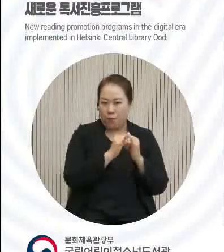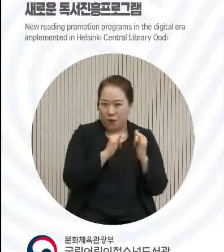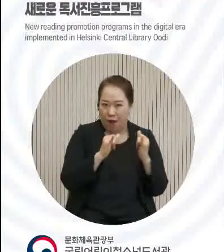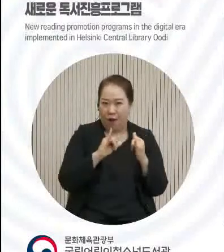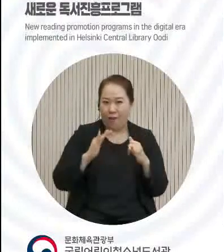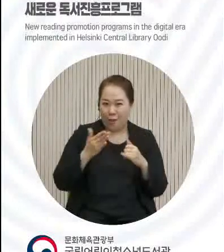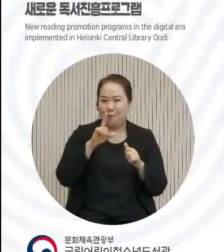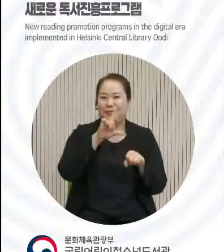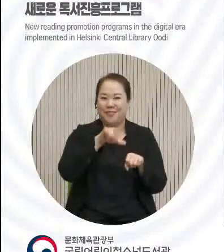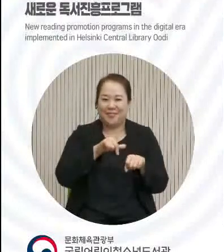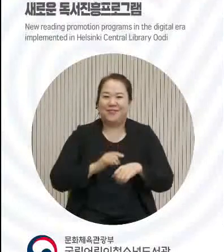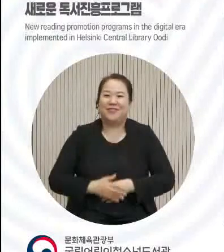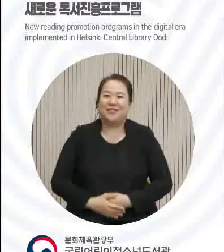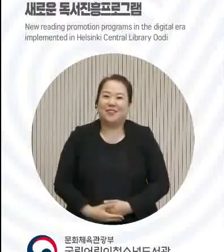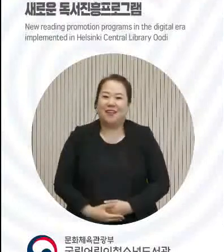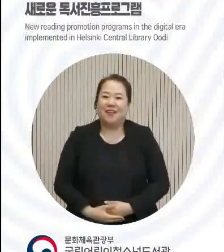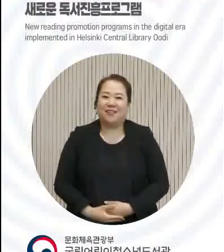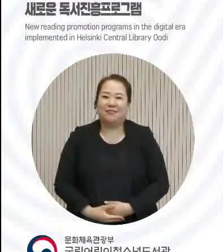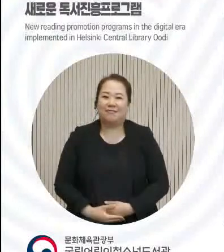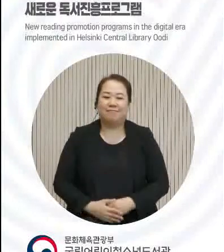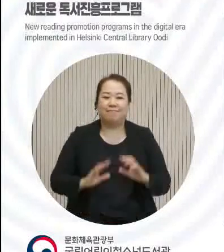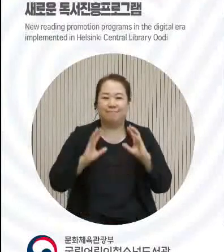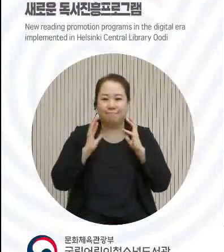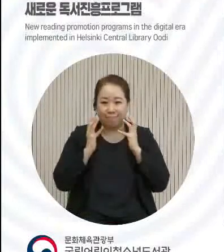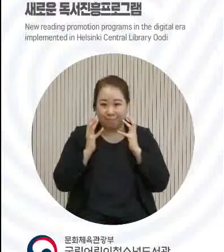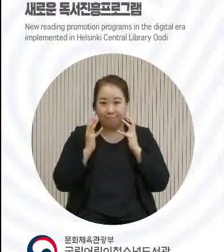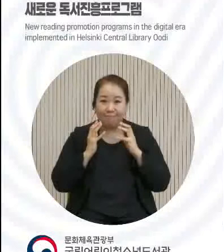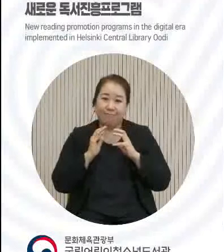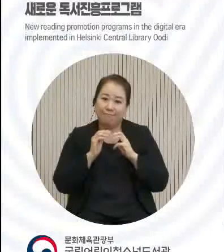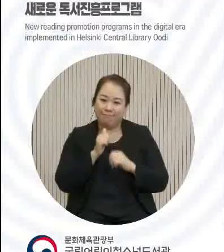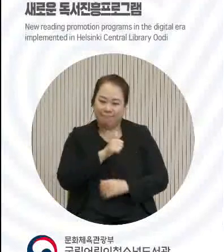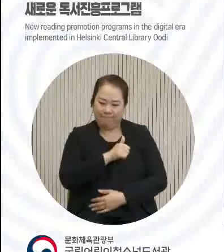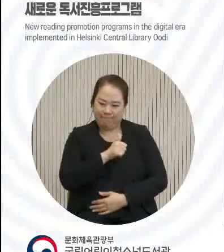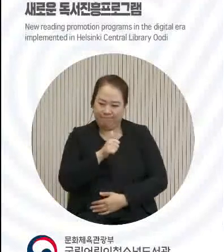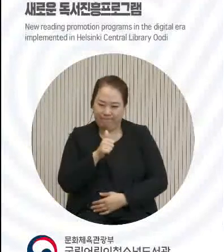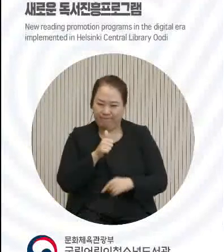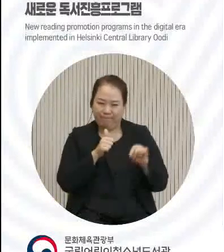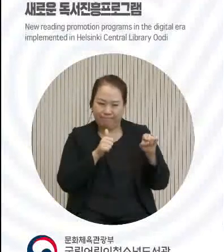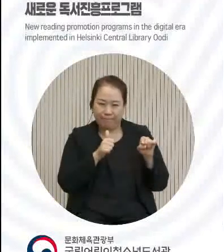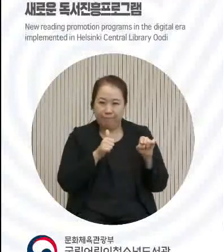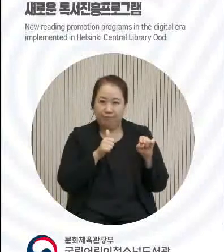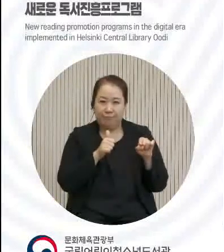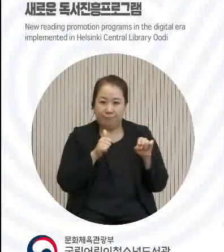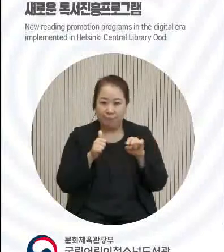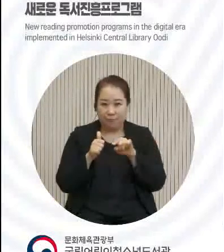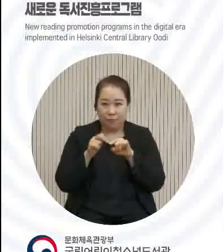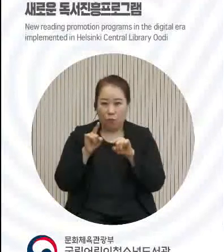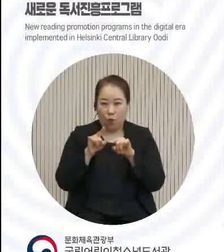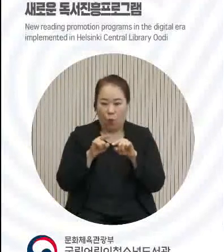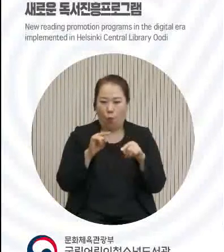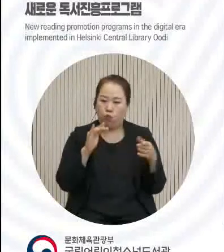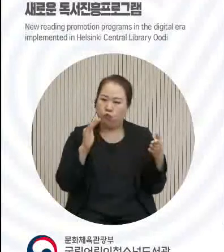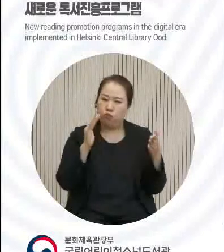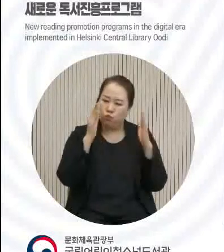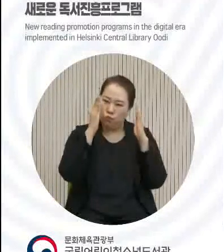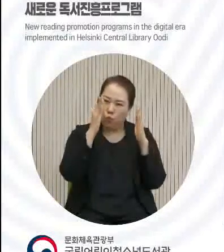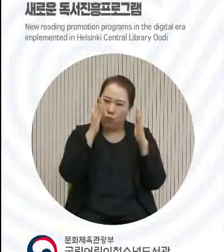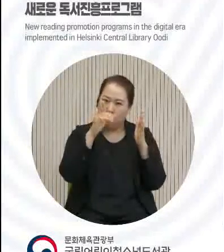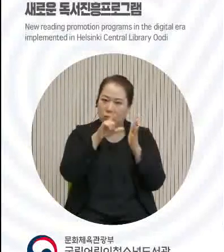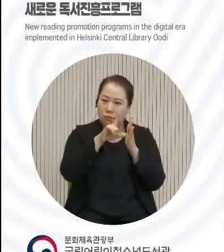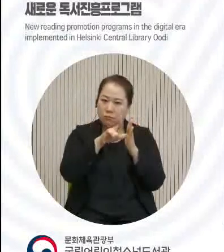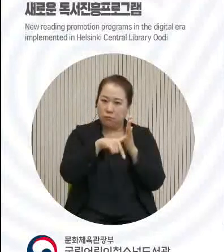Kids are given a short lesson on book covers, what can be found